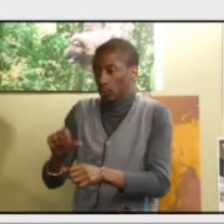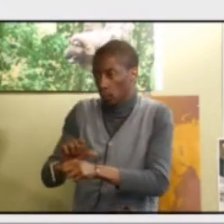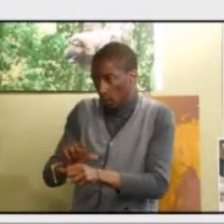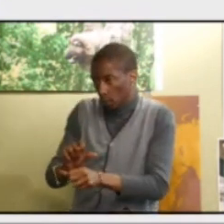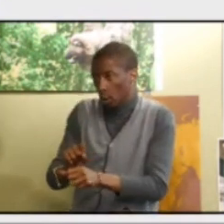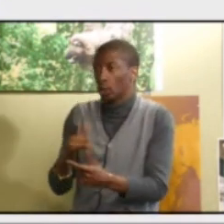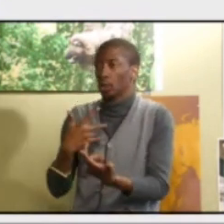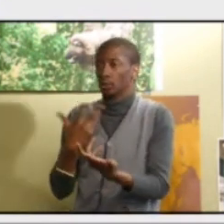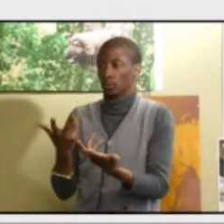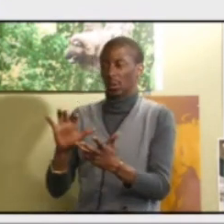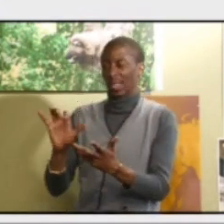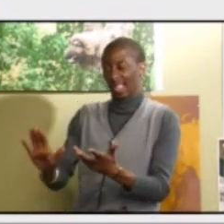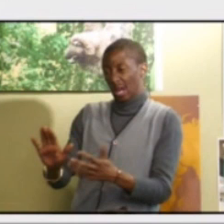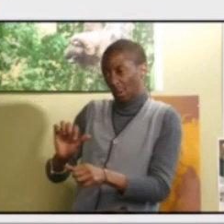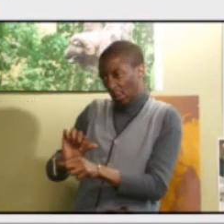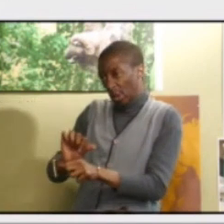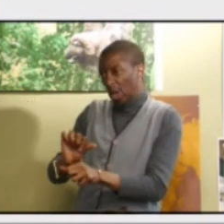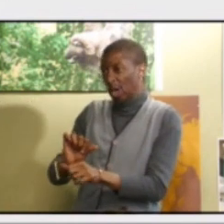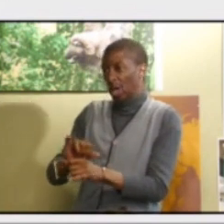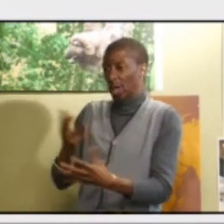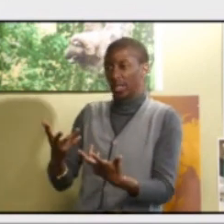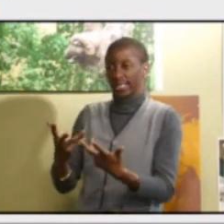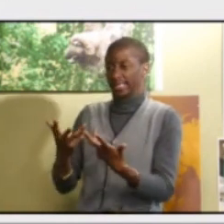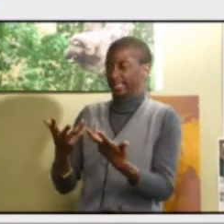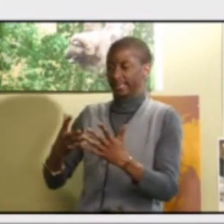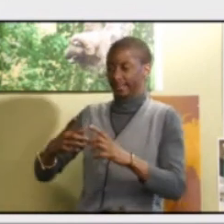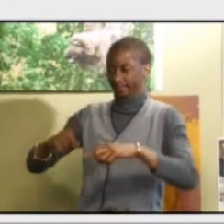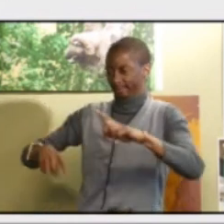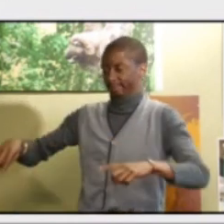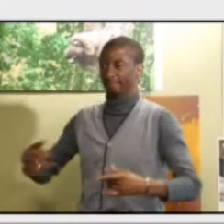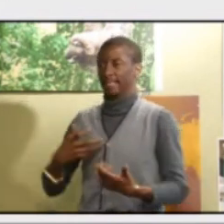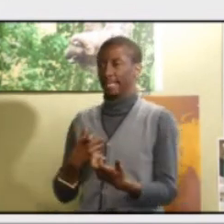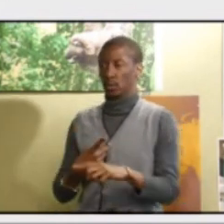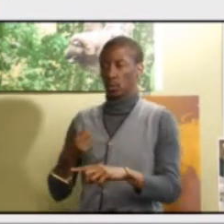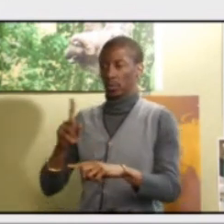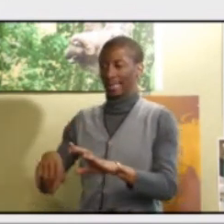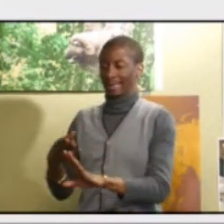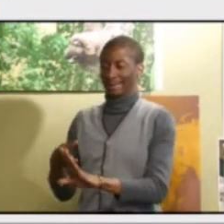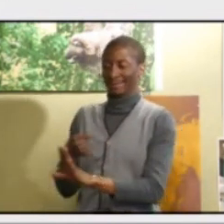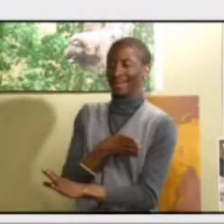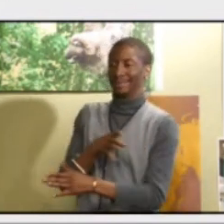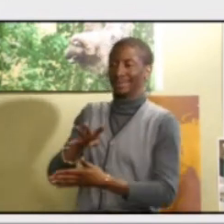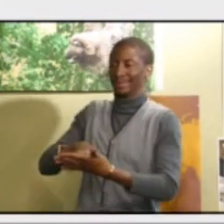Their work is sporadic, and it cannot be scheduled in advance.